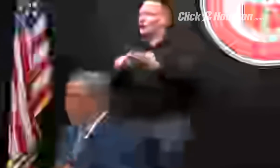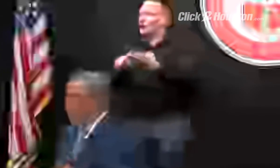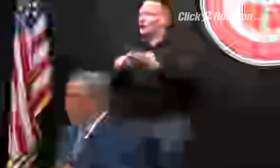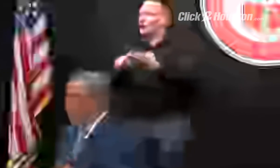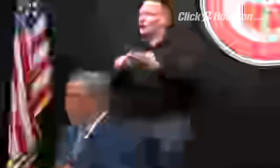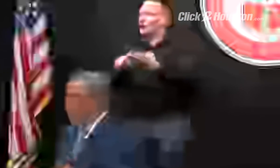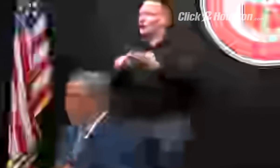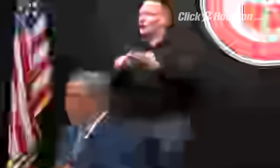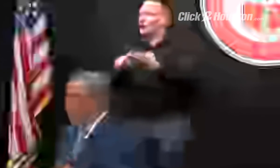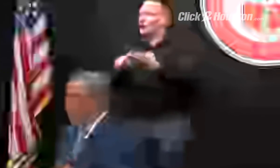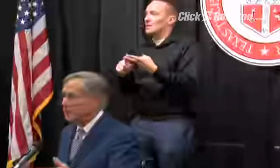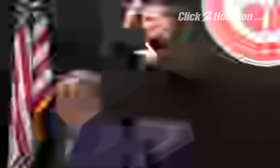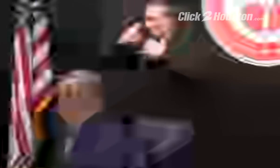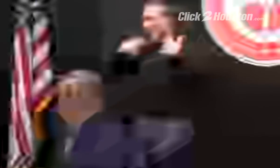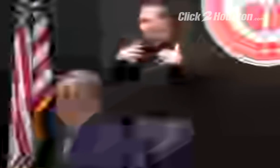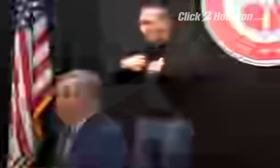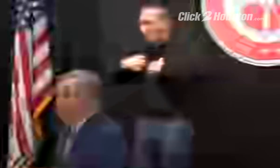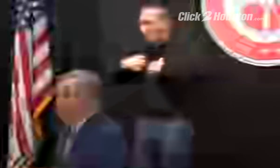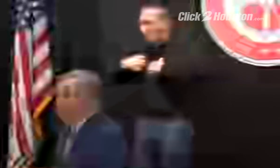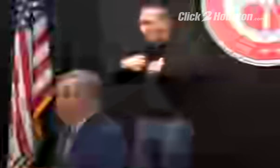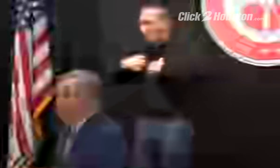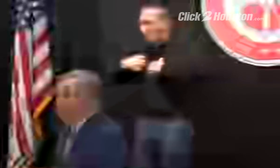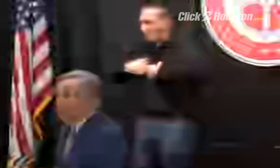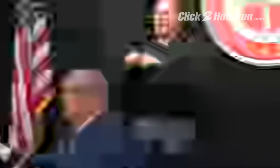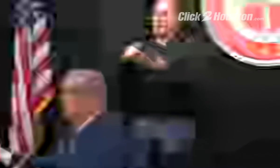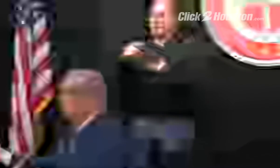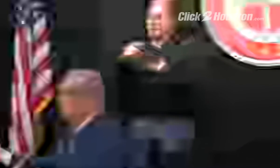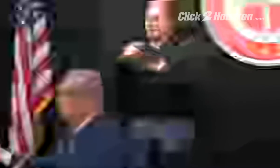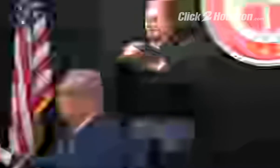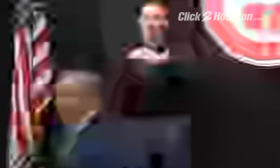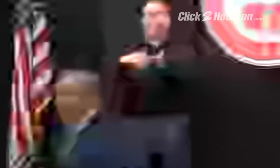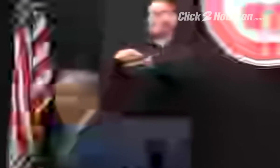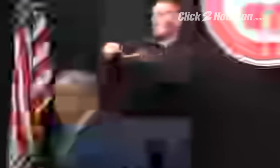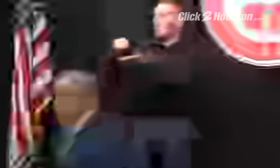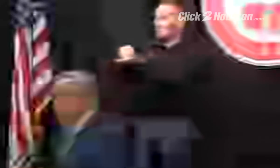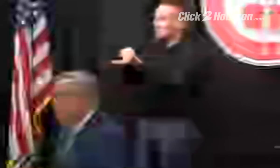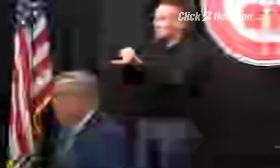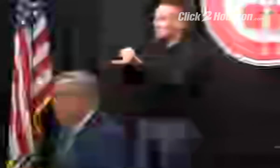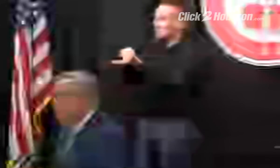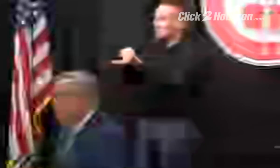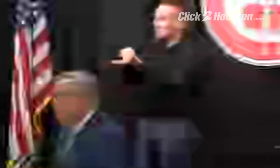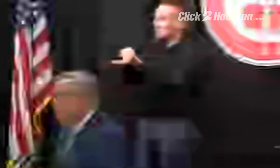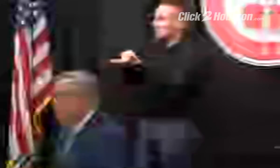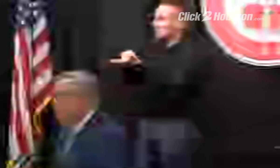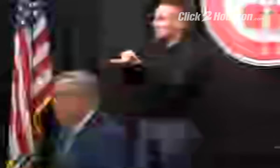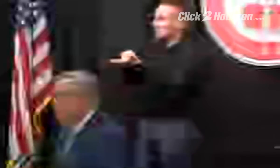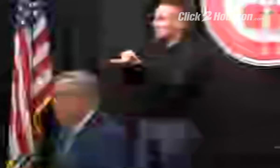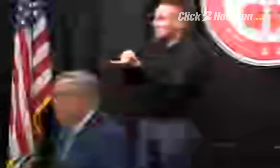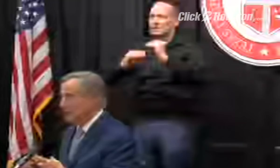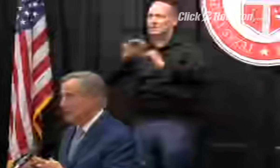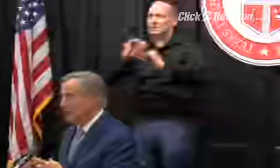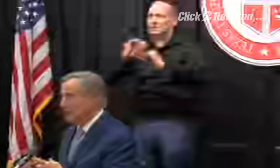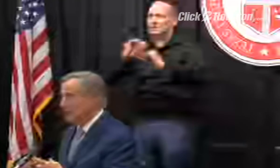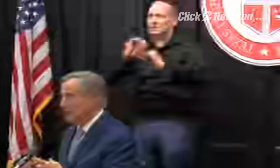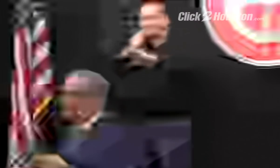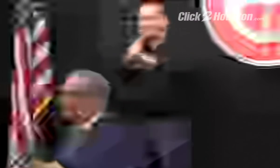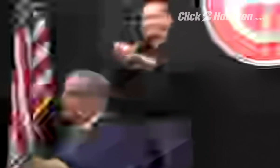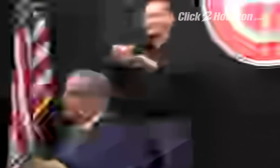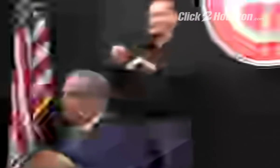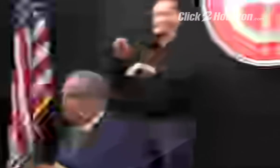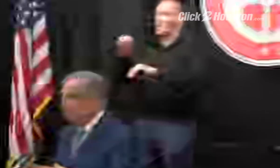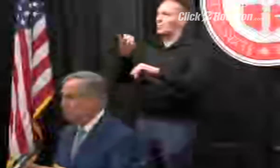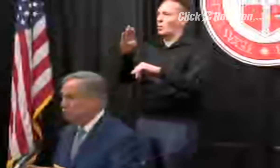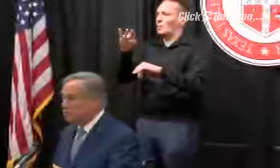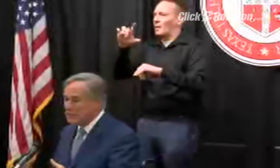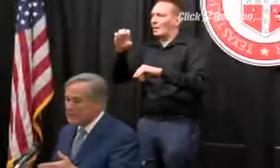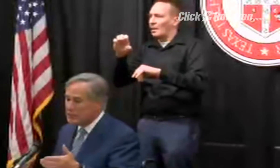the doctors and nurses and extra facilities like these mobile medical units. And so that CARES Act funding is